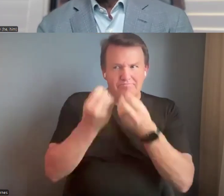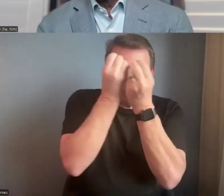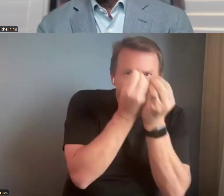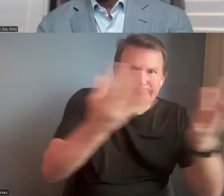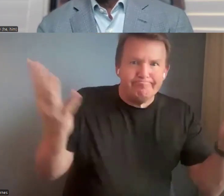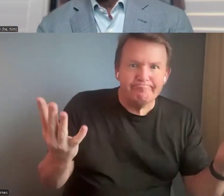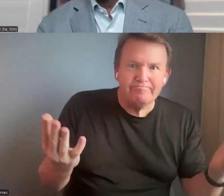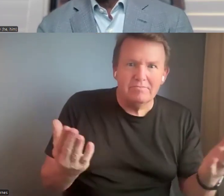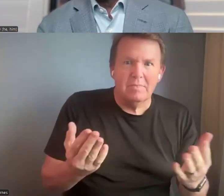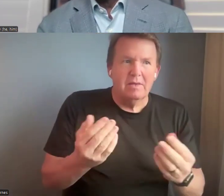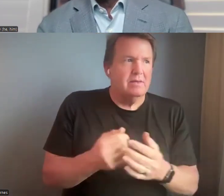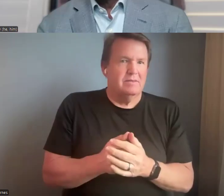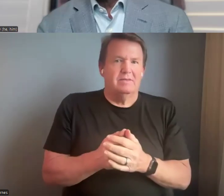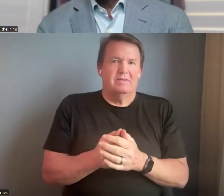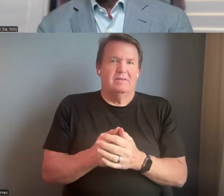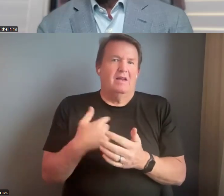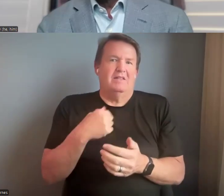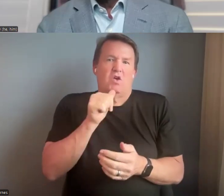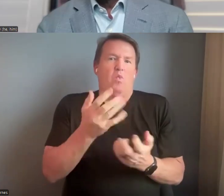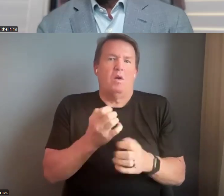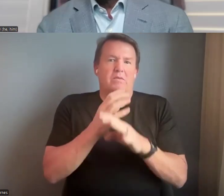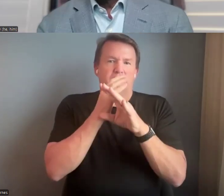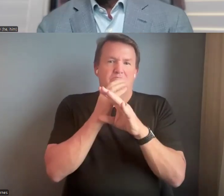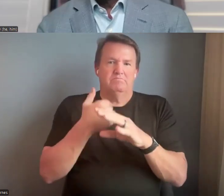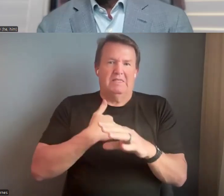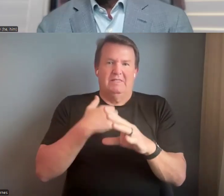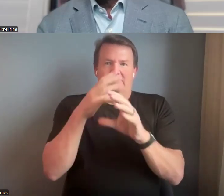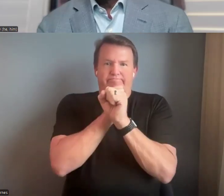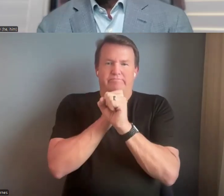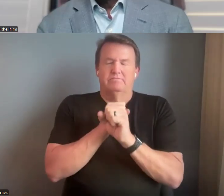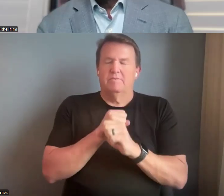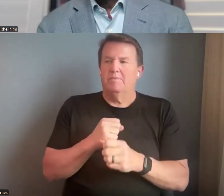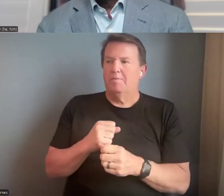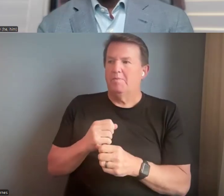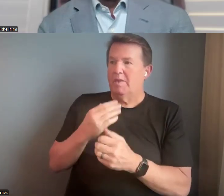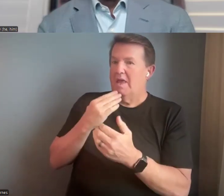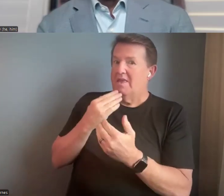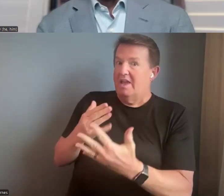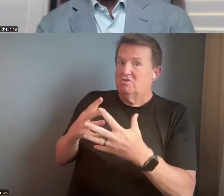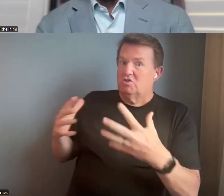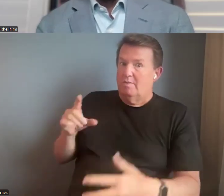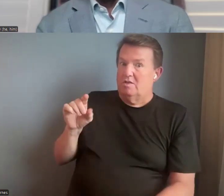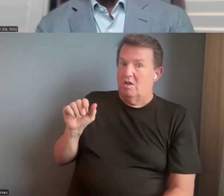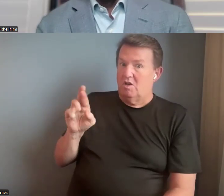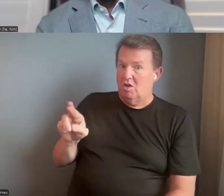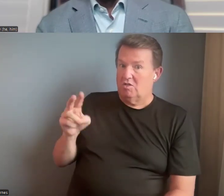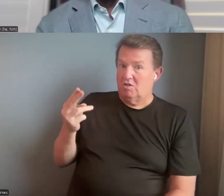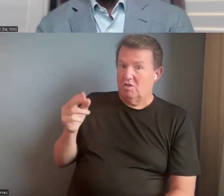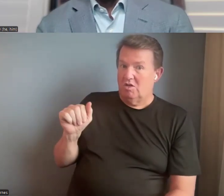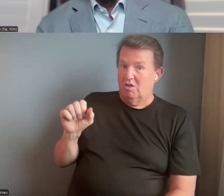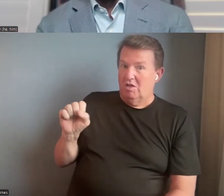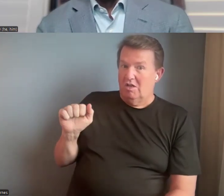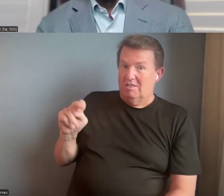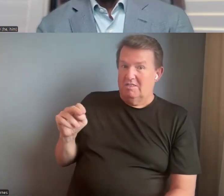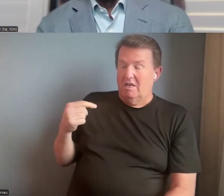be silenced. So thank you. Thank you so much, Dr. El-Hassan. What an important perspective. And I appreciate